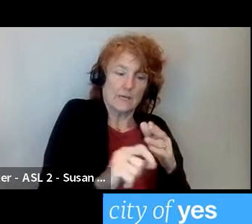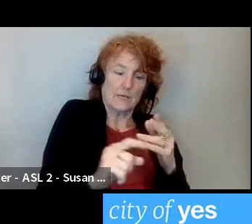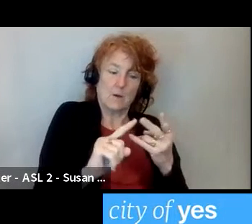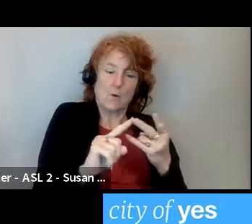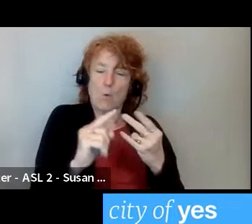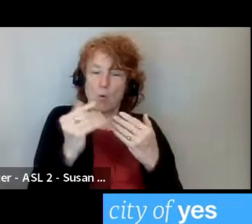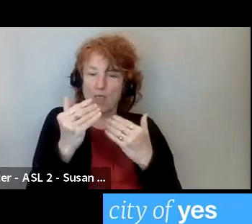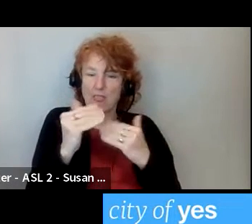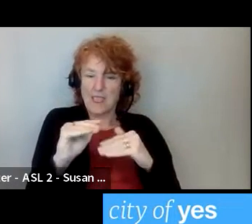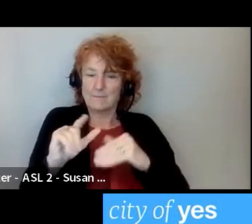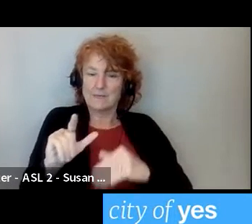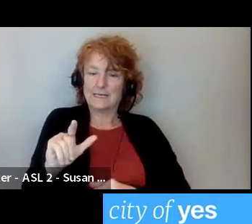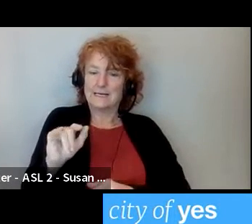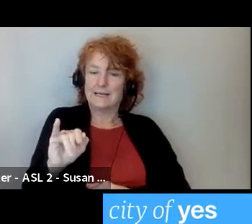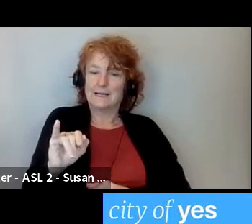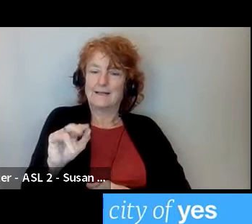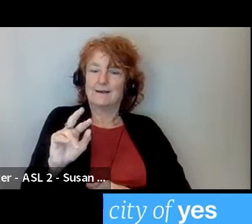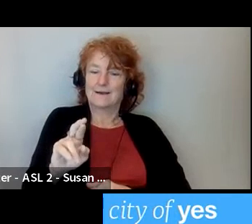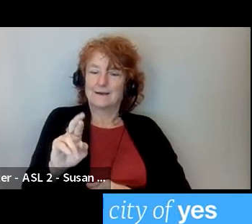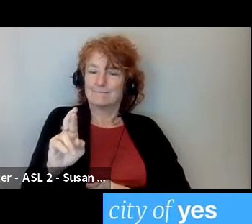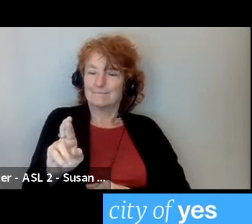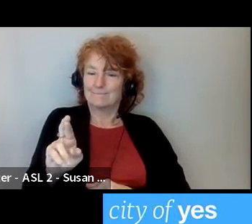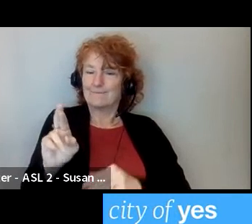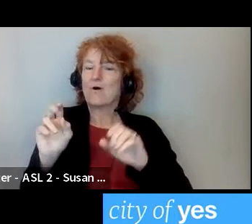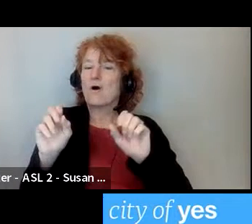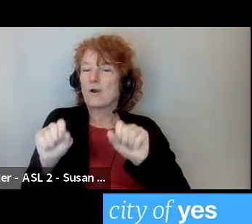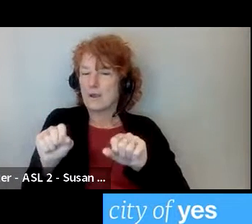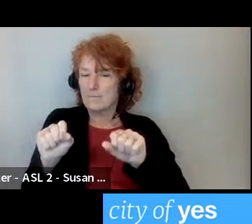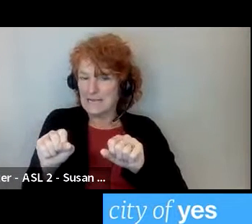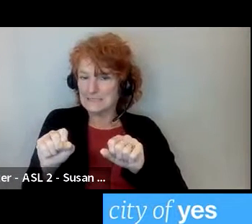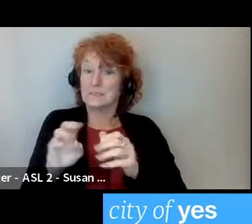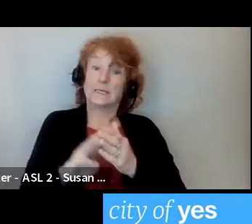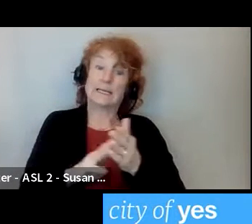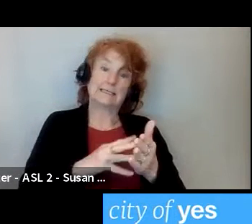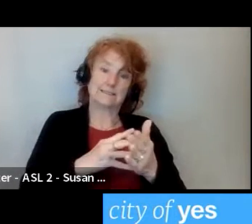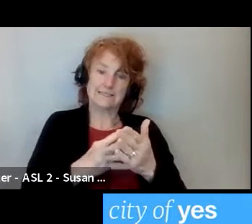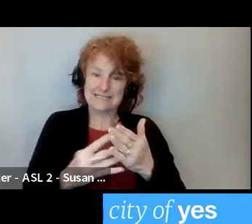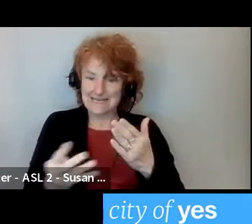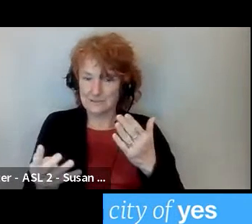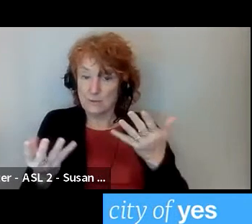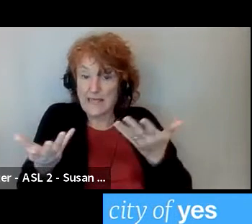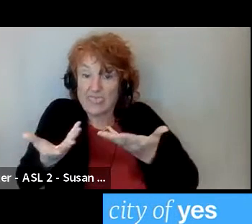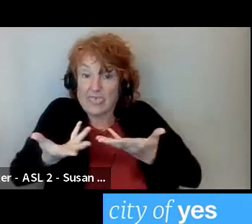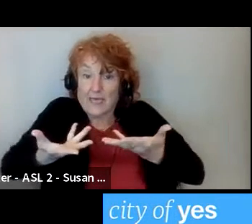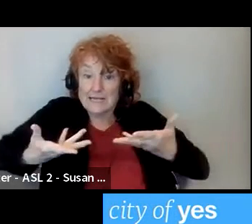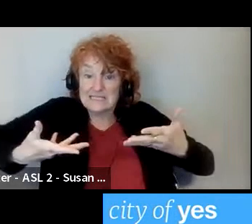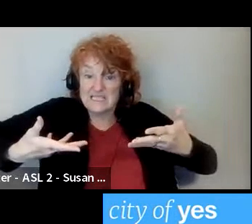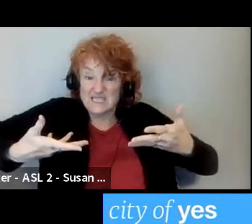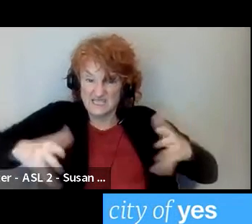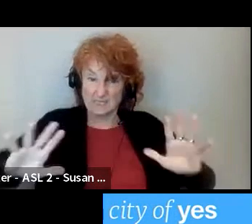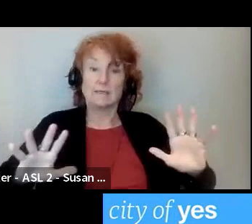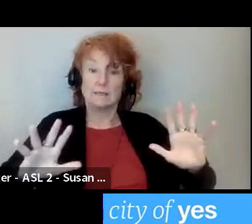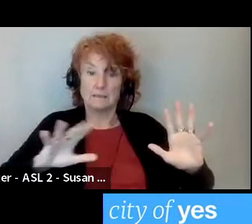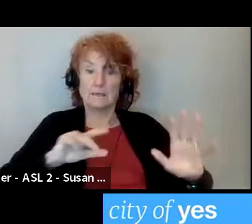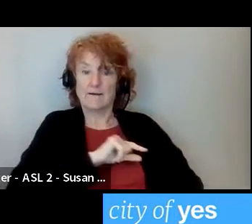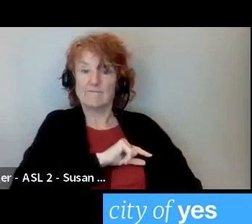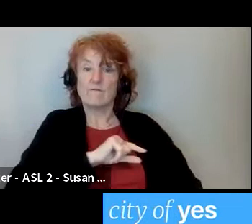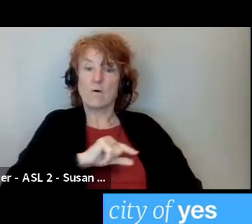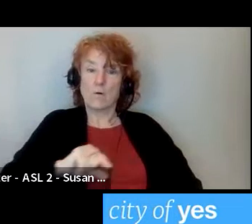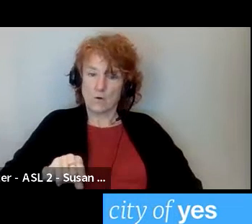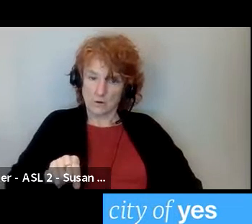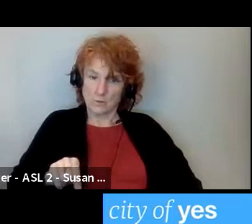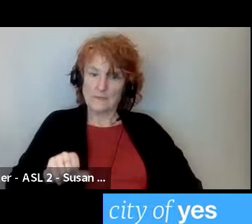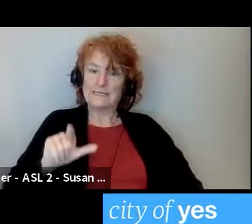Railroad capacity and scheduling. That's it for the Queens Long Island